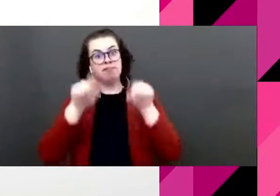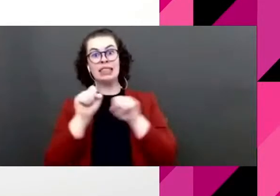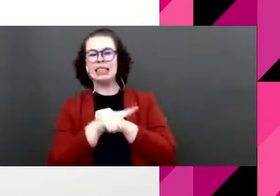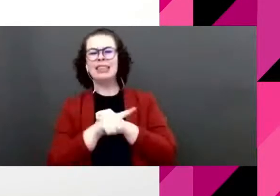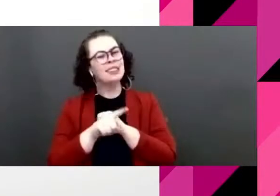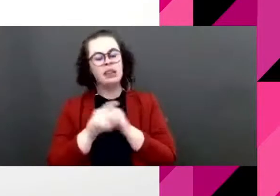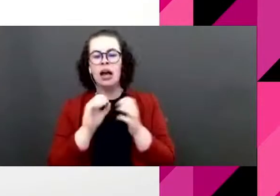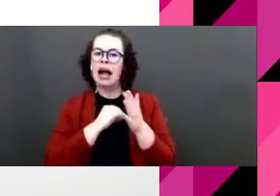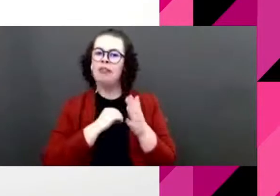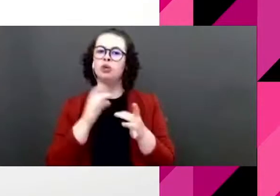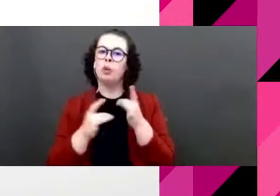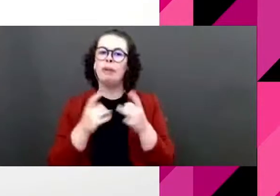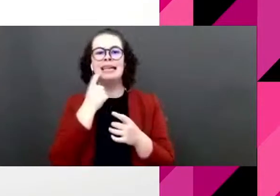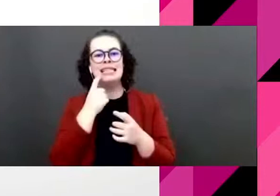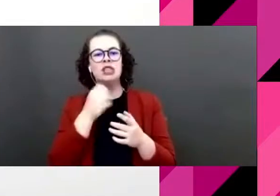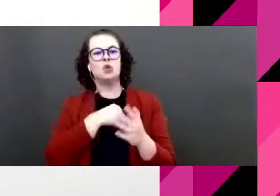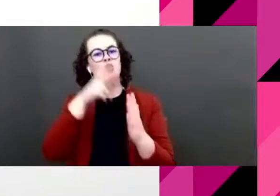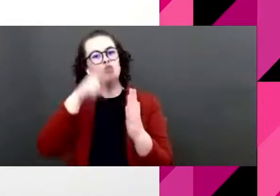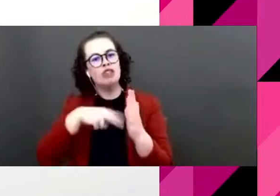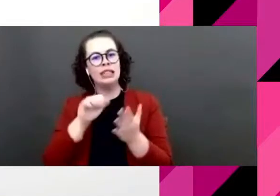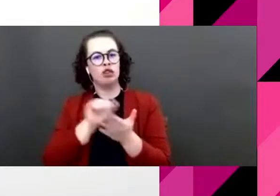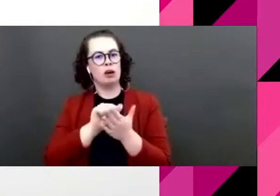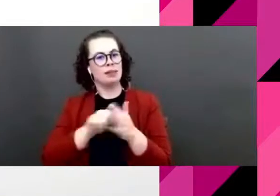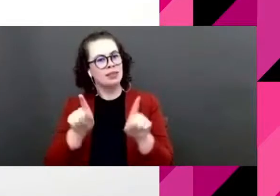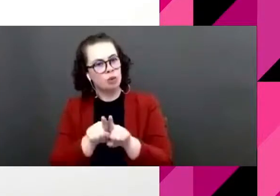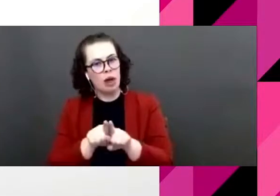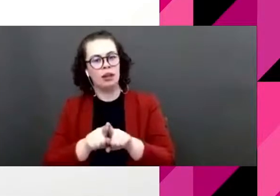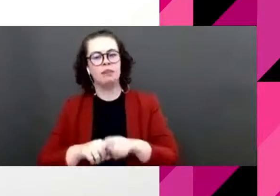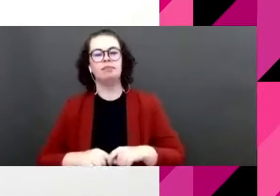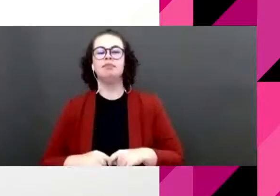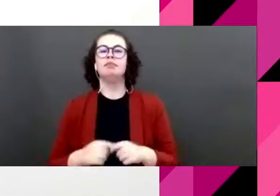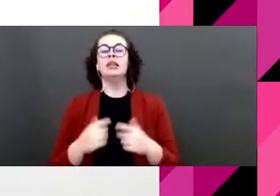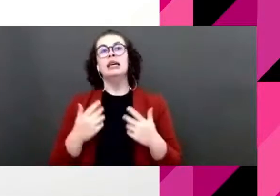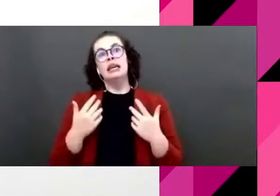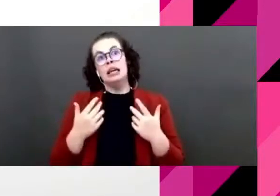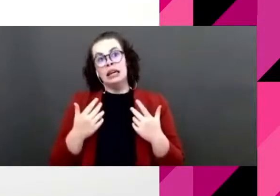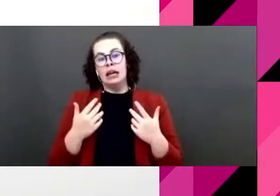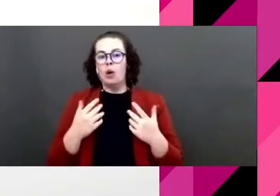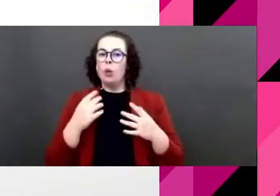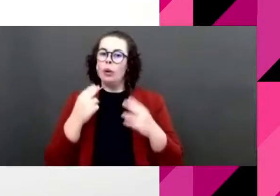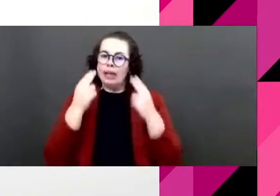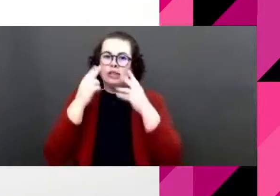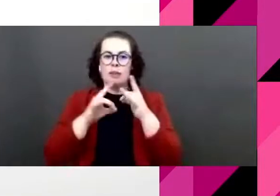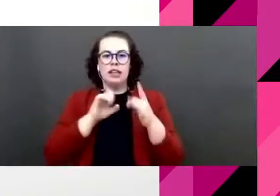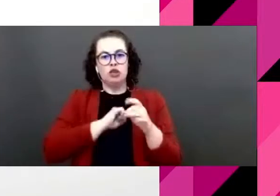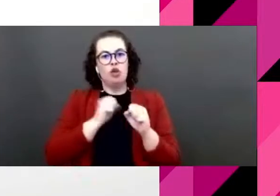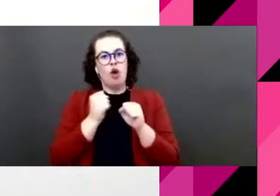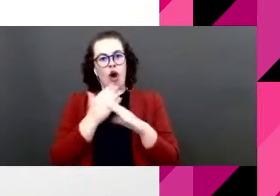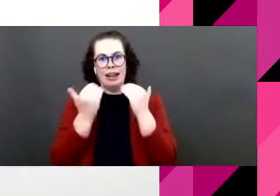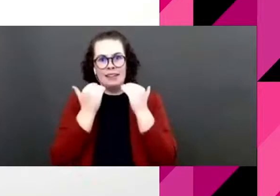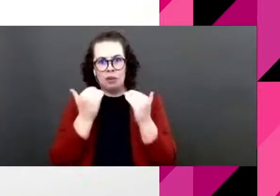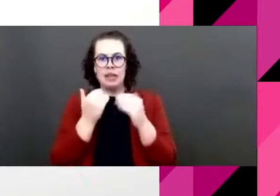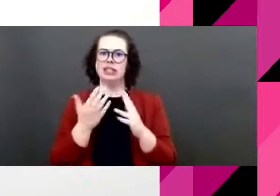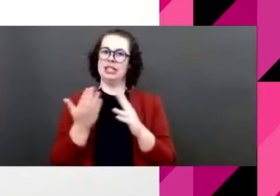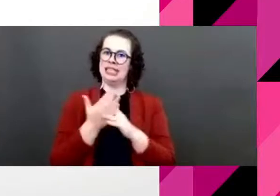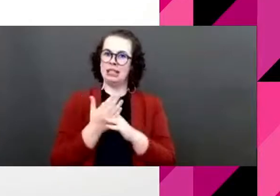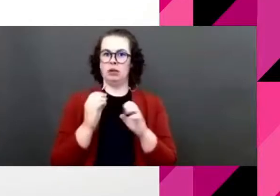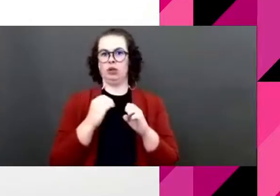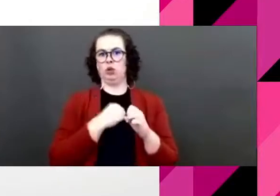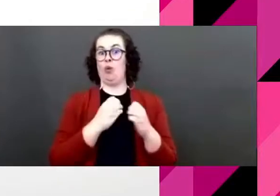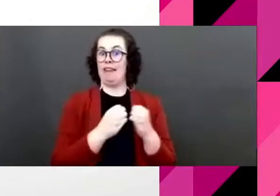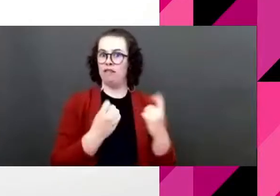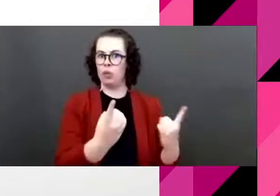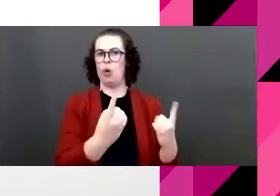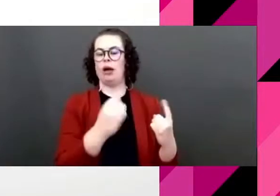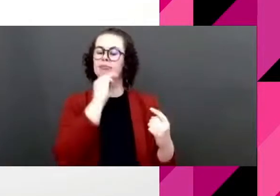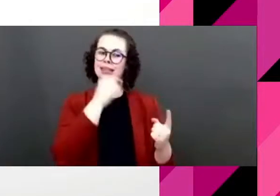and to create a space which is easy to navigate for all persons with disabilities. That would be one. And the second one is,